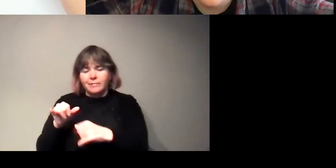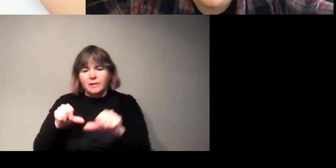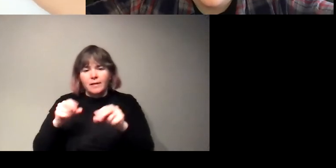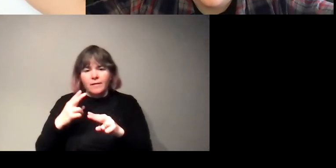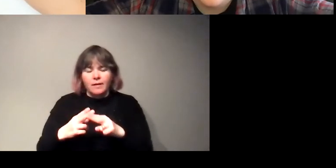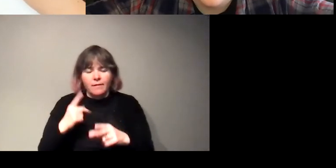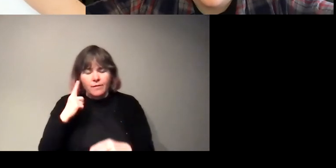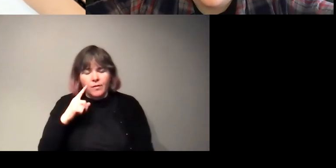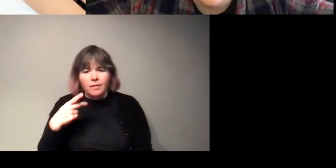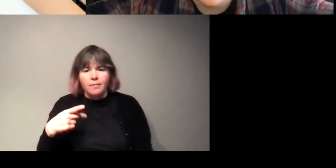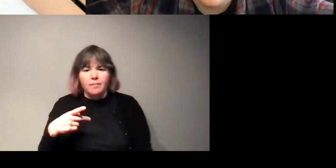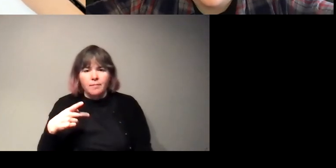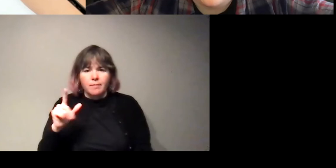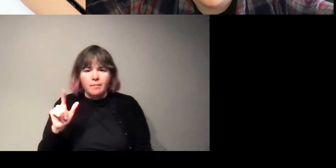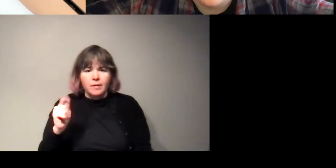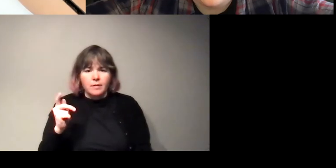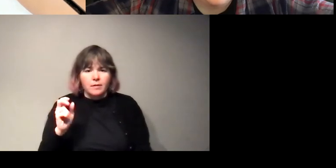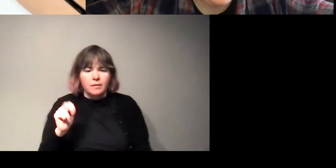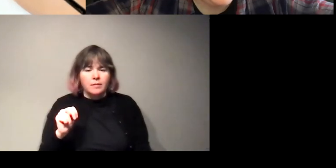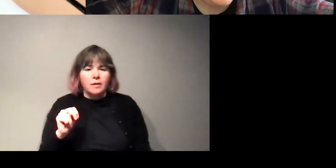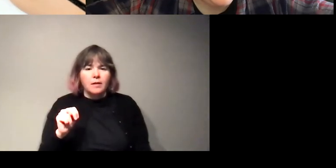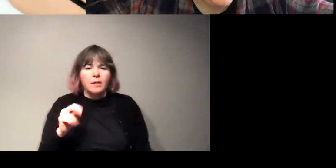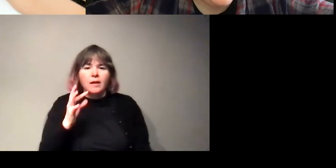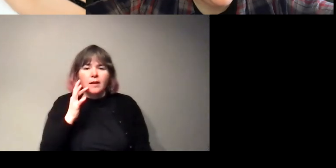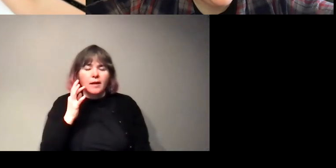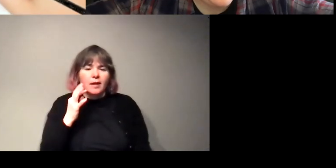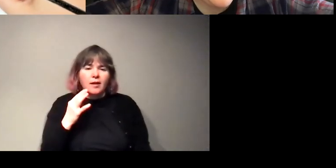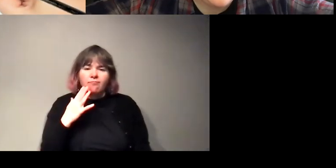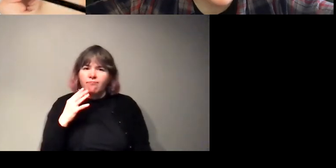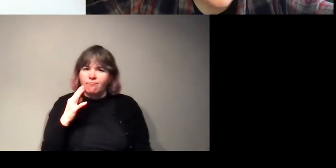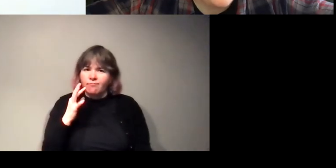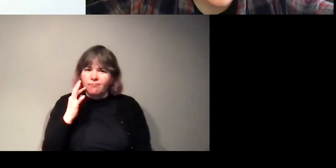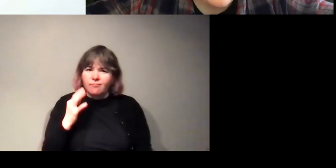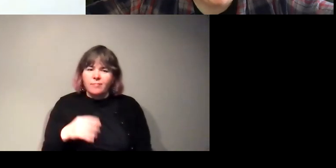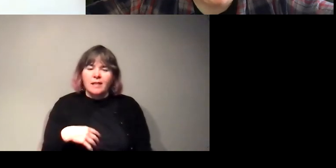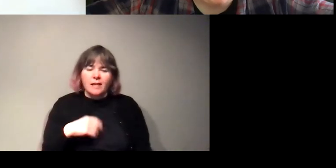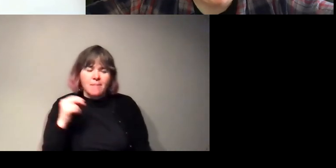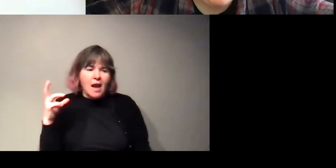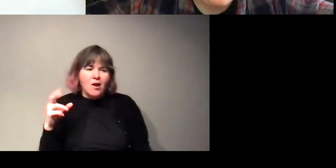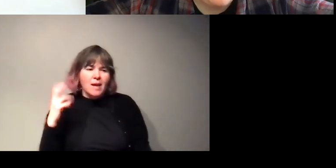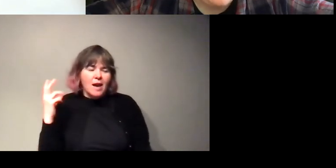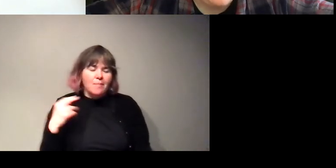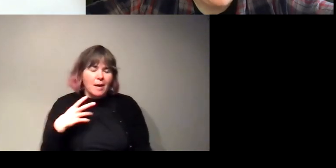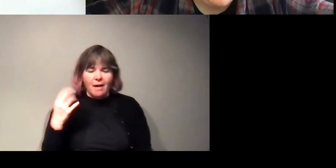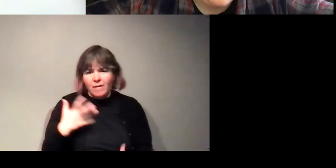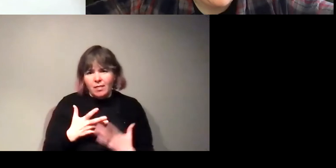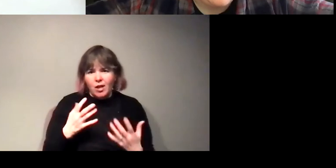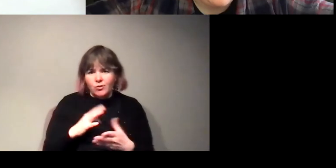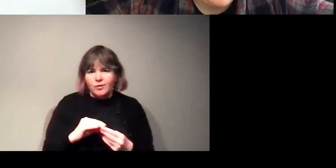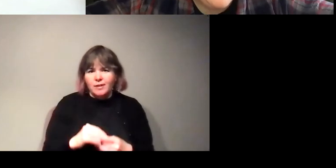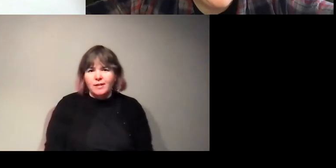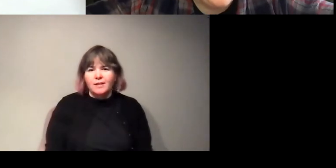And that cat is a good cat. He's got a lot to say all the time. I